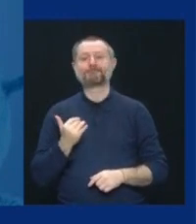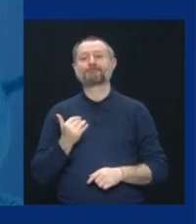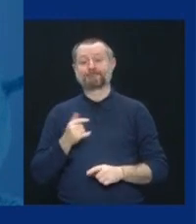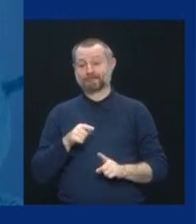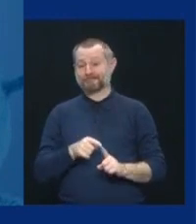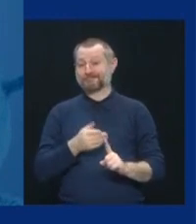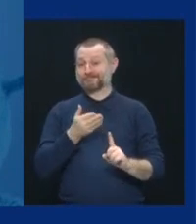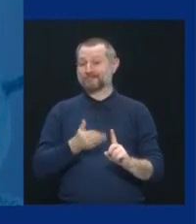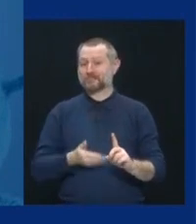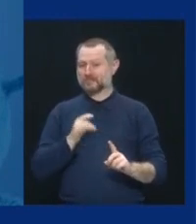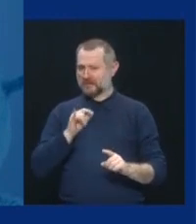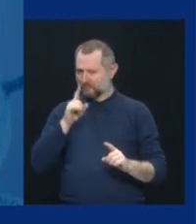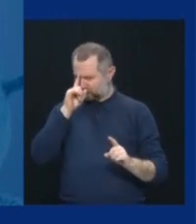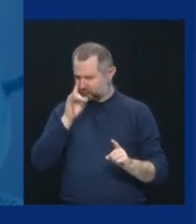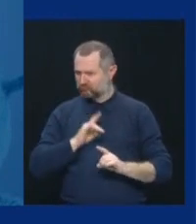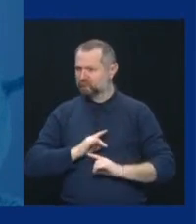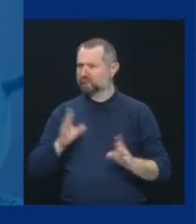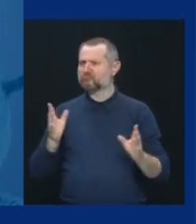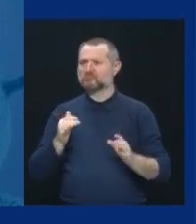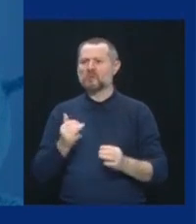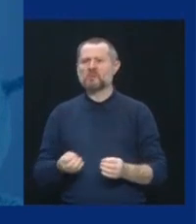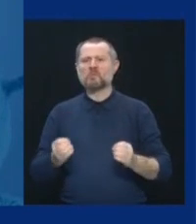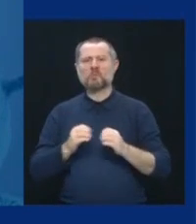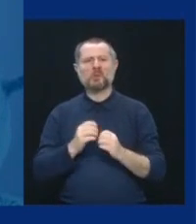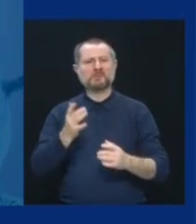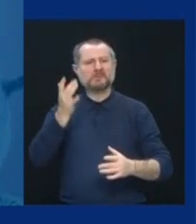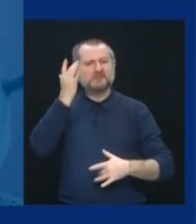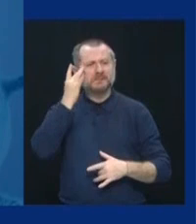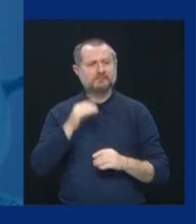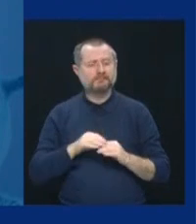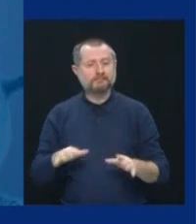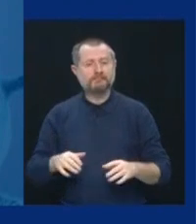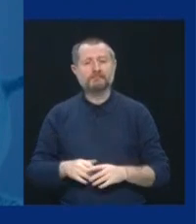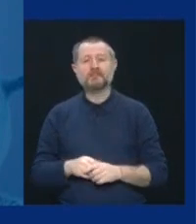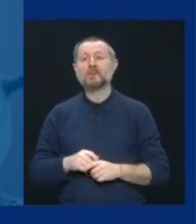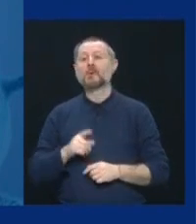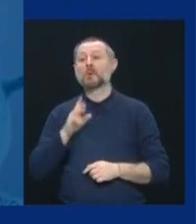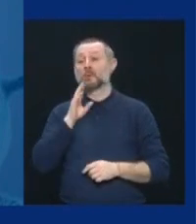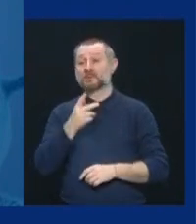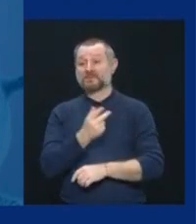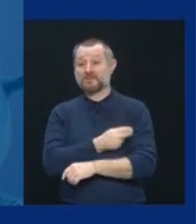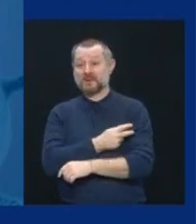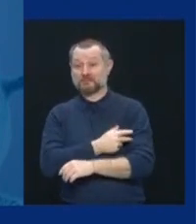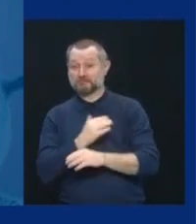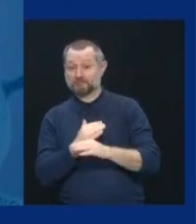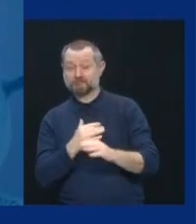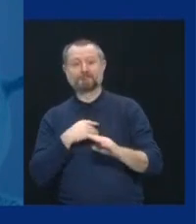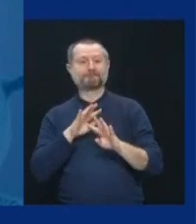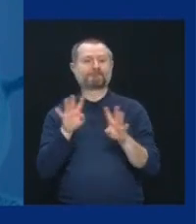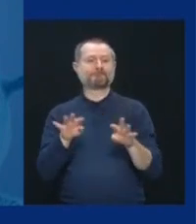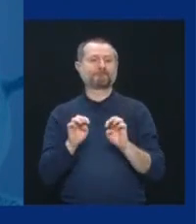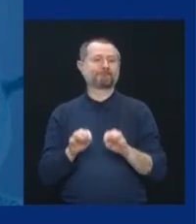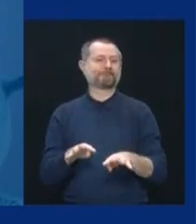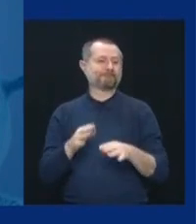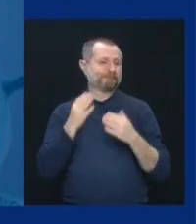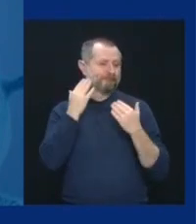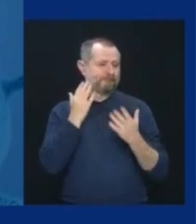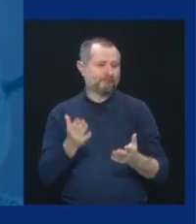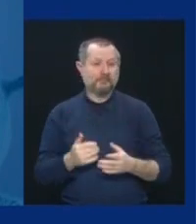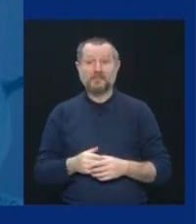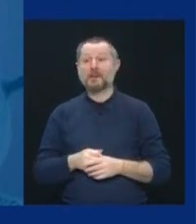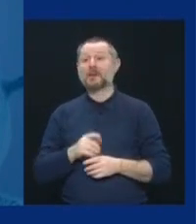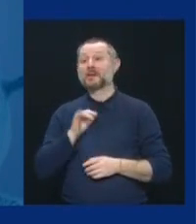lethal it is and how it relates to the vaccine. But, and this is an important but, the patient